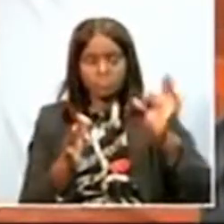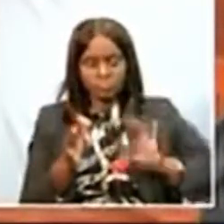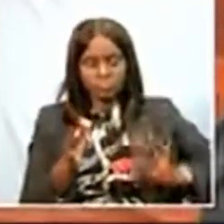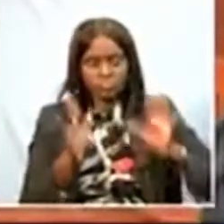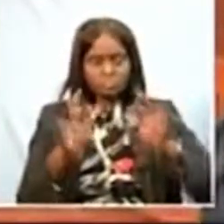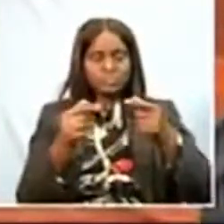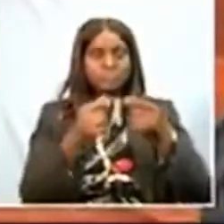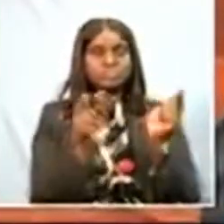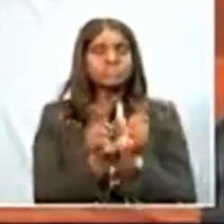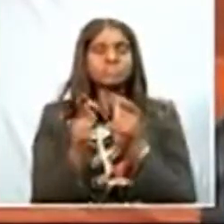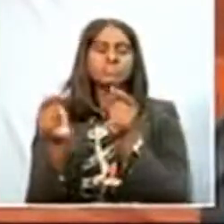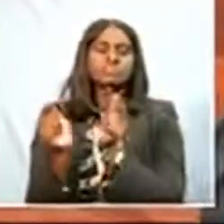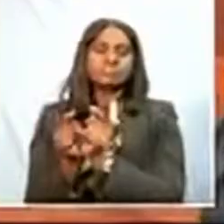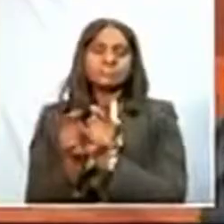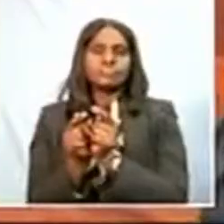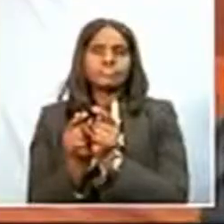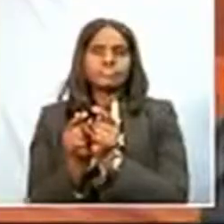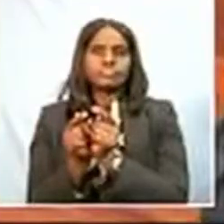groups.